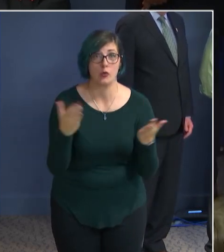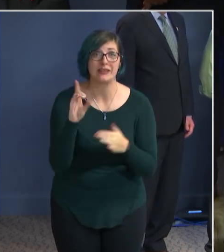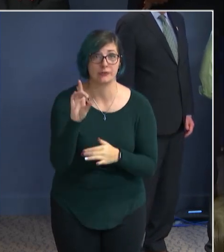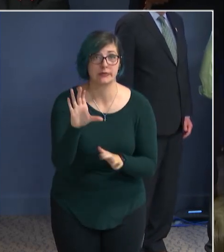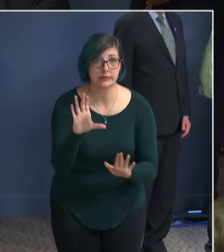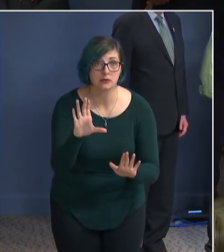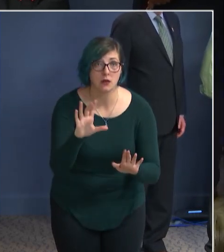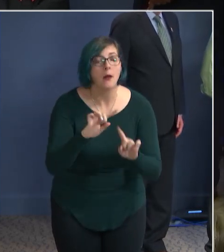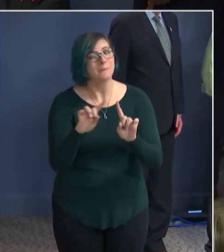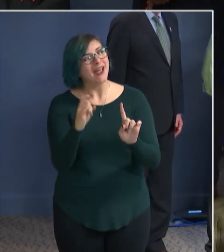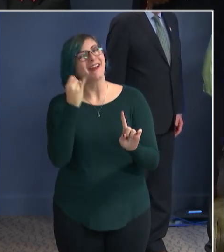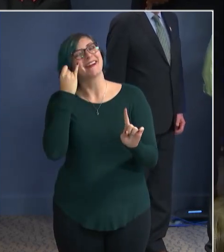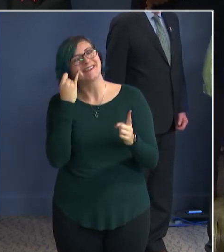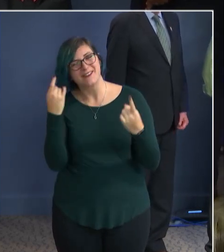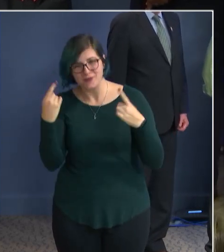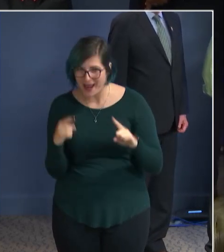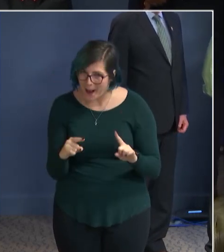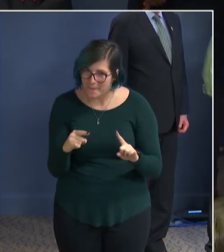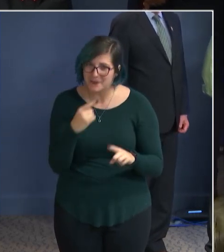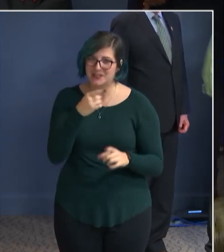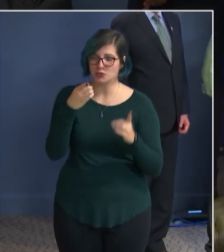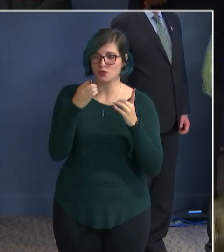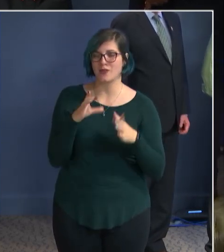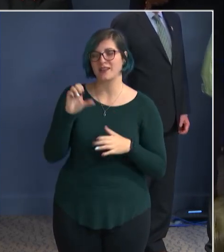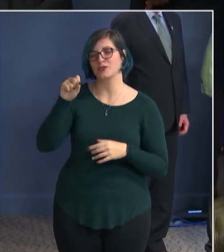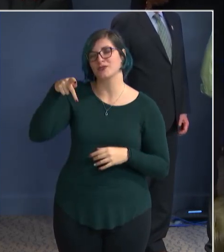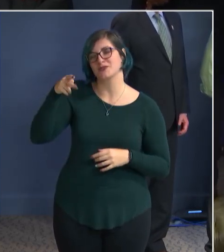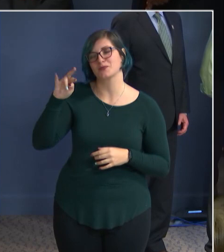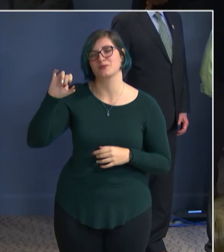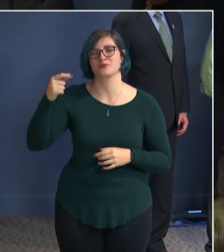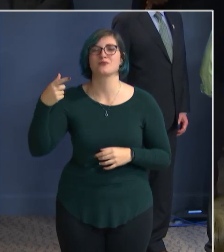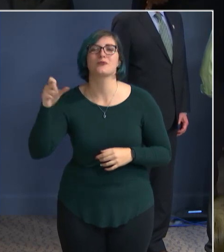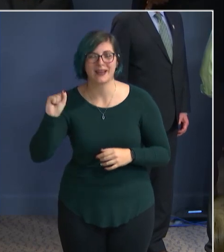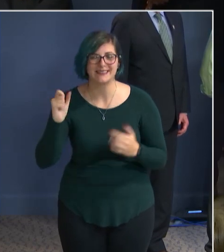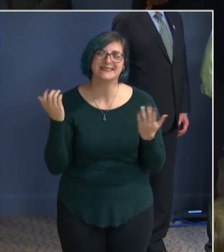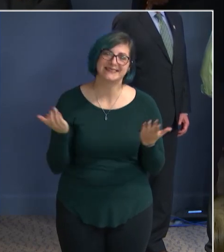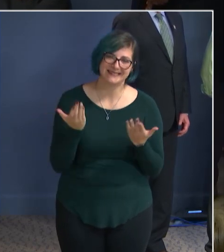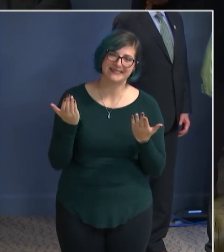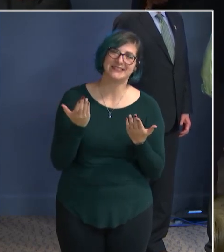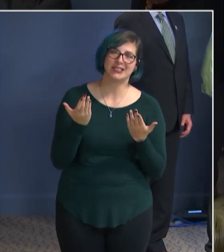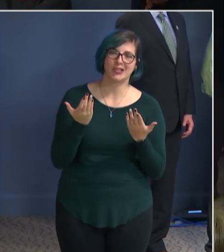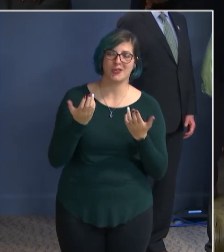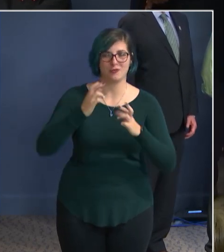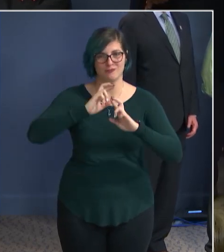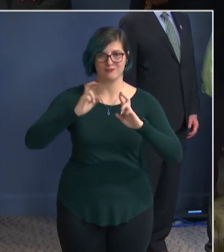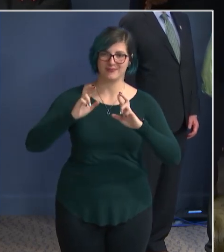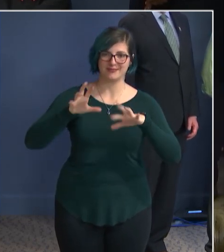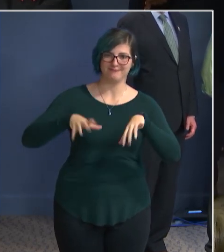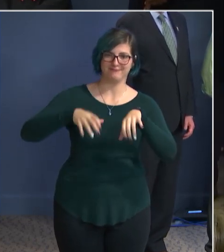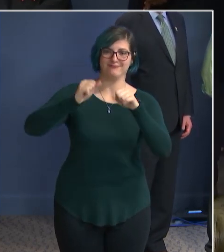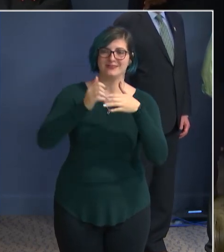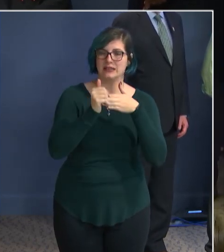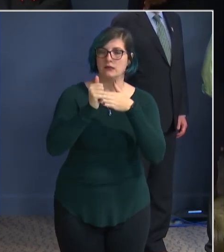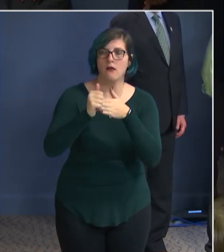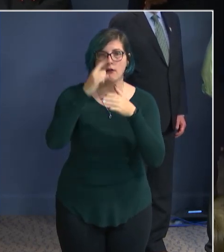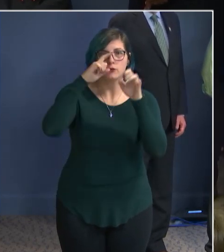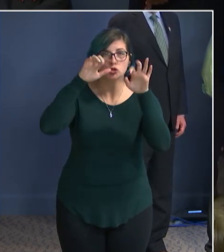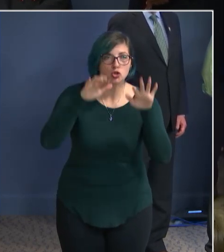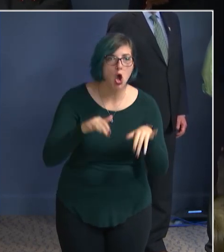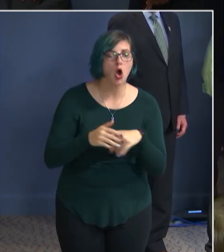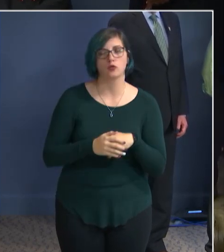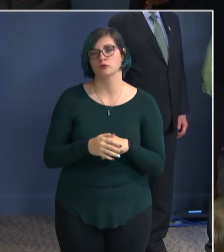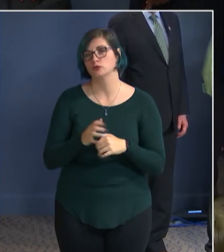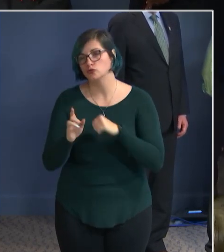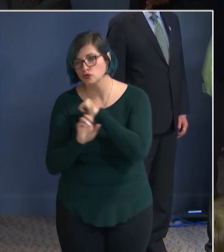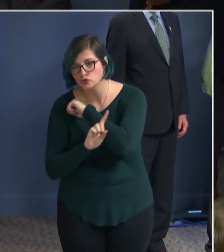does, we have Director Spriggs to call on for snow, trash,